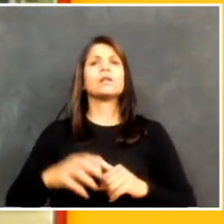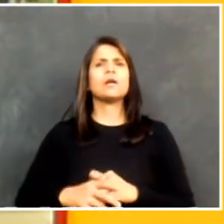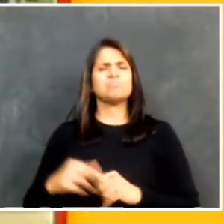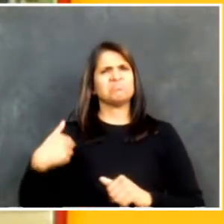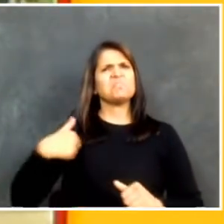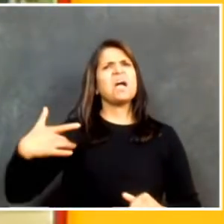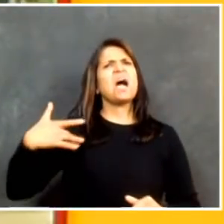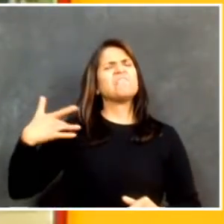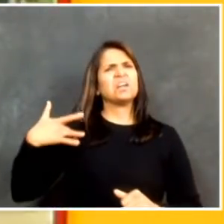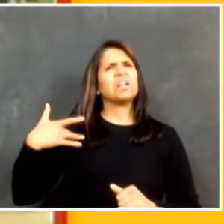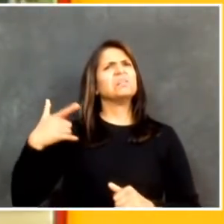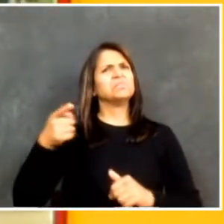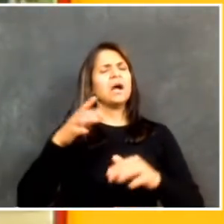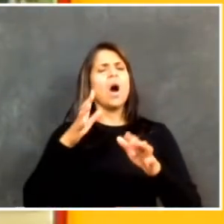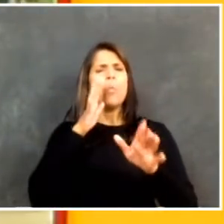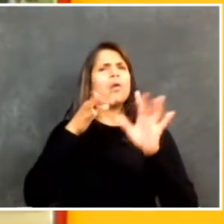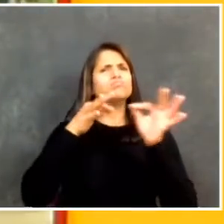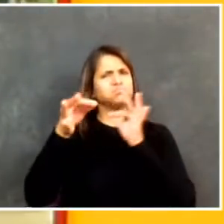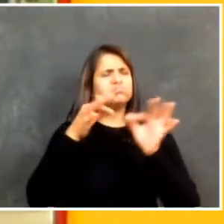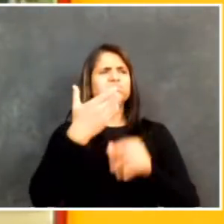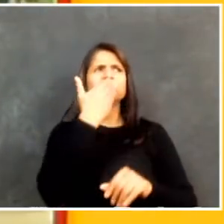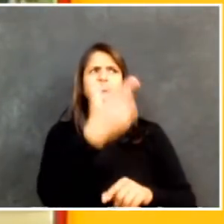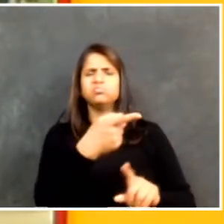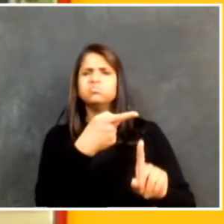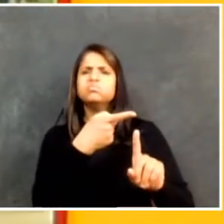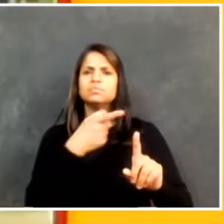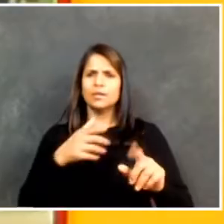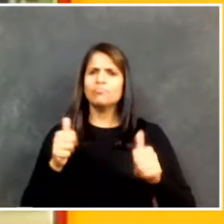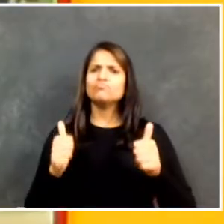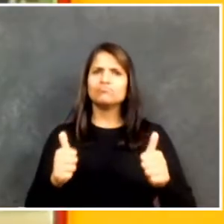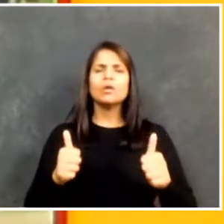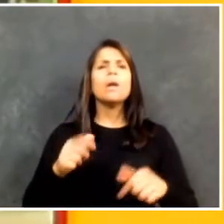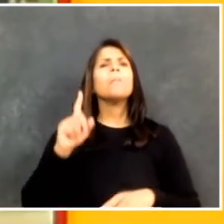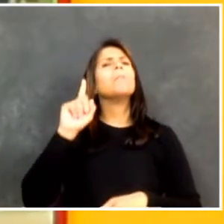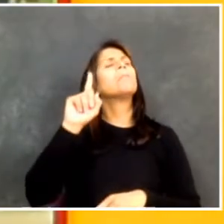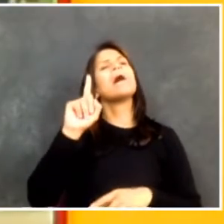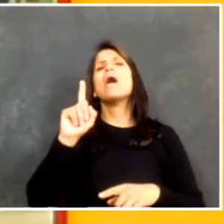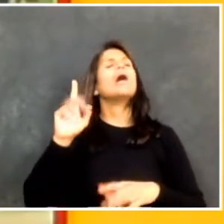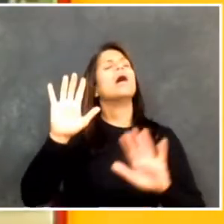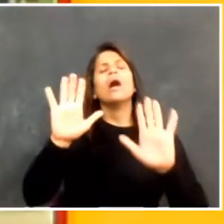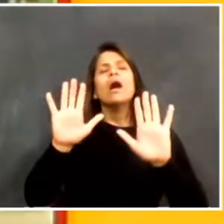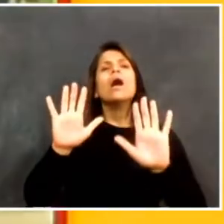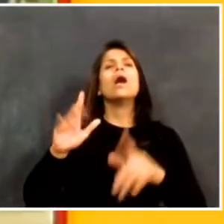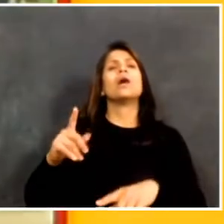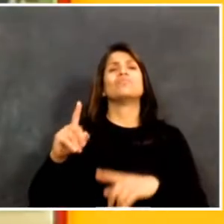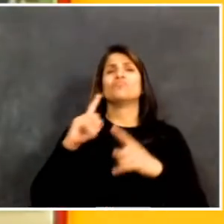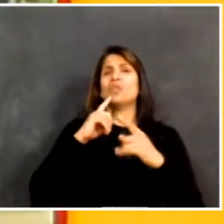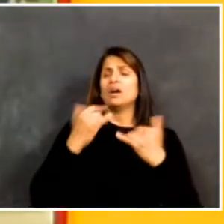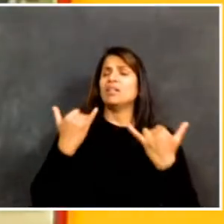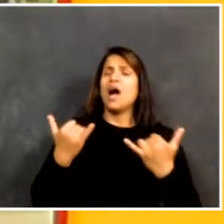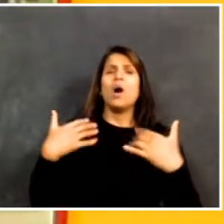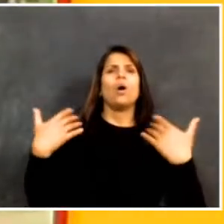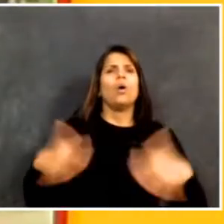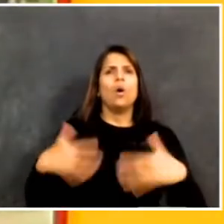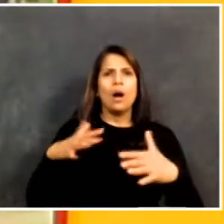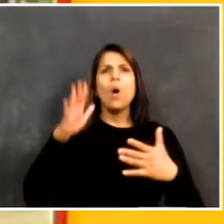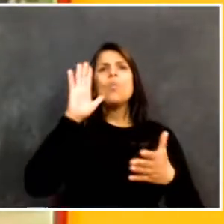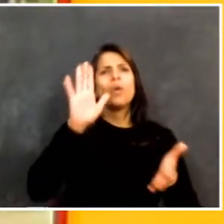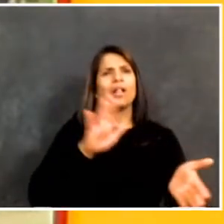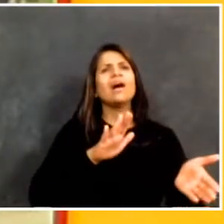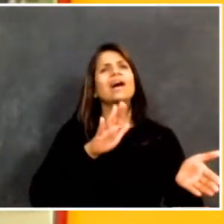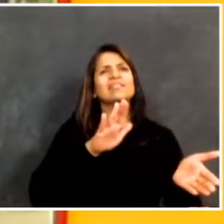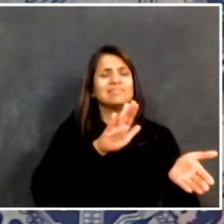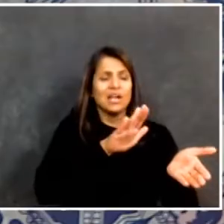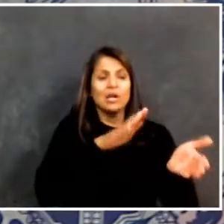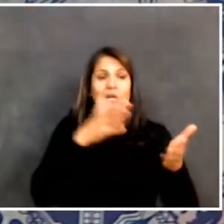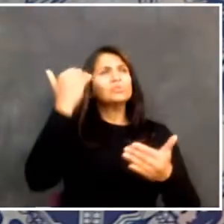virus, we'll understand the impact more, but really critical to make sure that we're counting all of our New Yorkers. Yeah, and the last thing I would say, and this also reflects